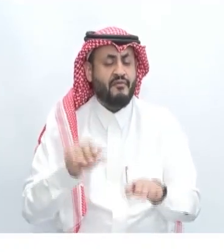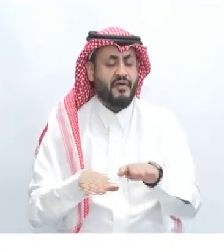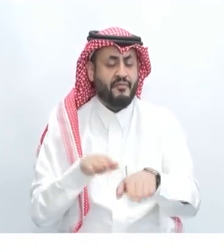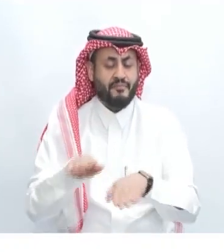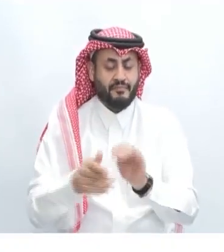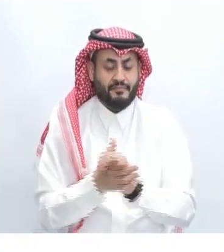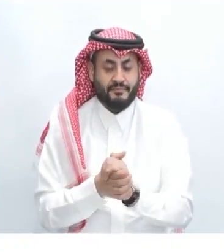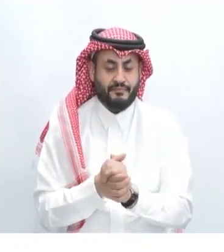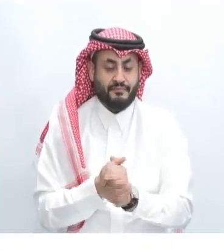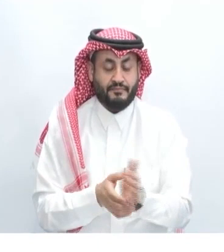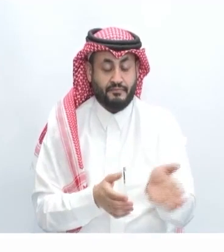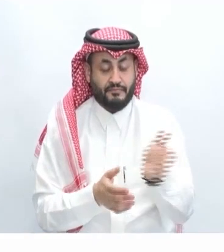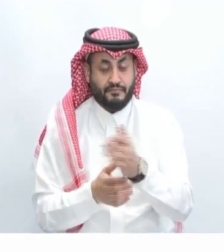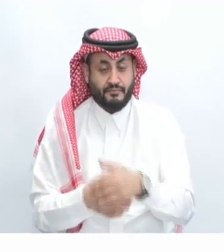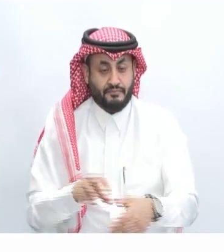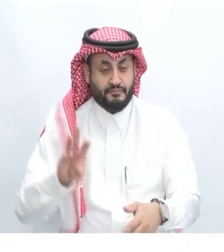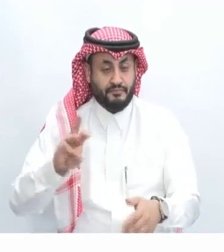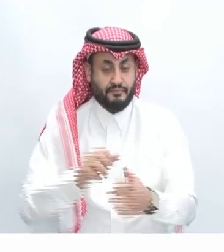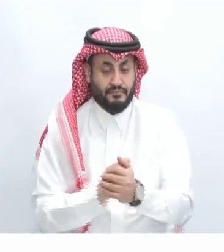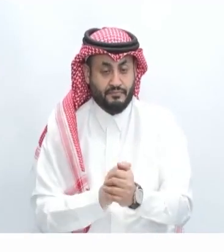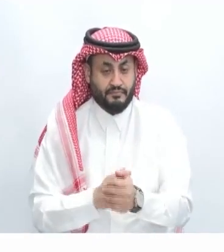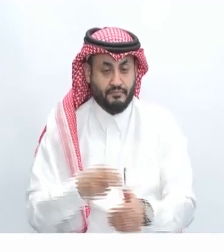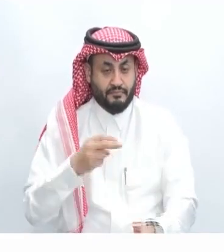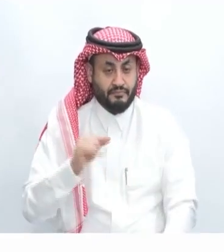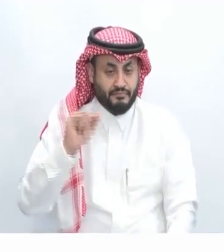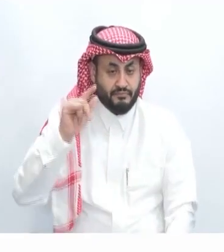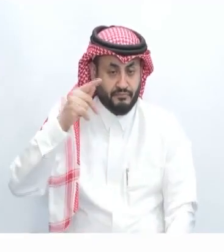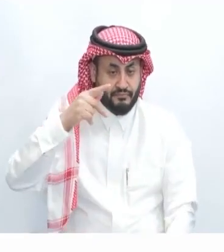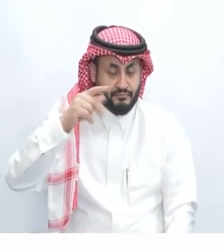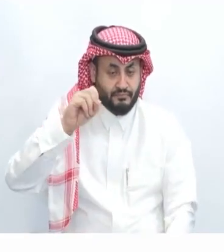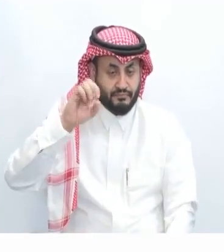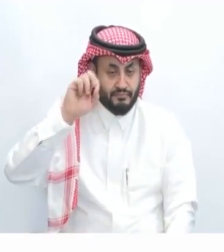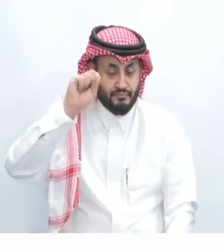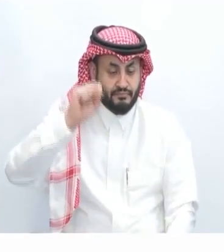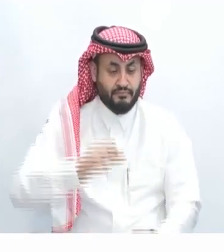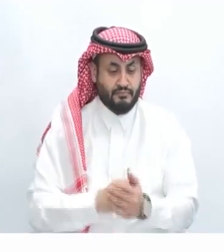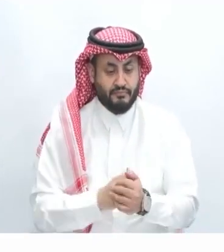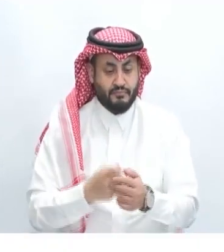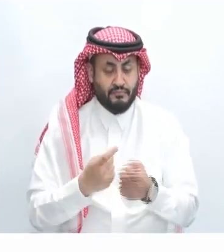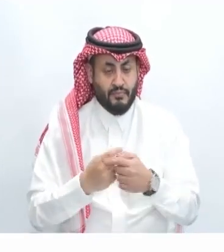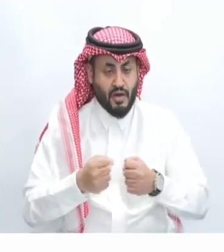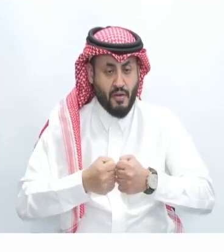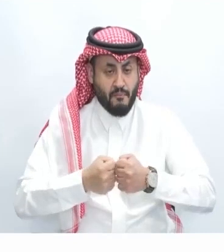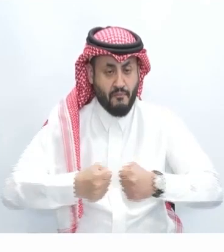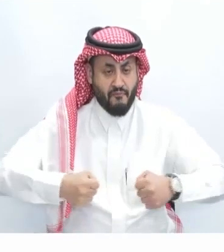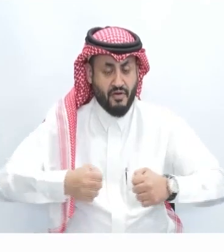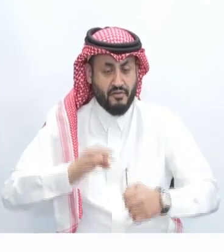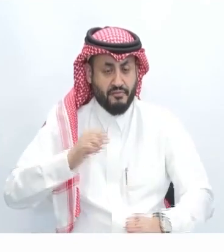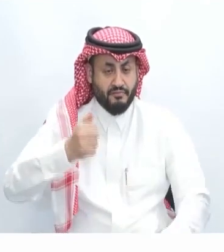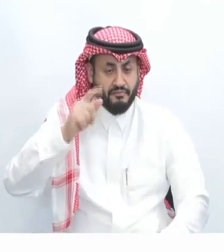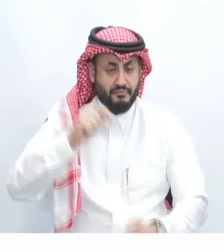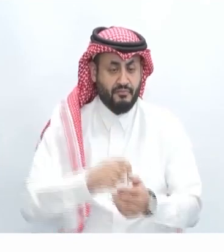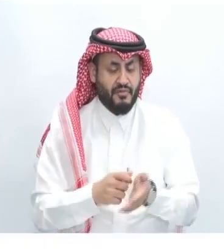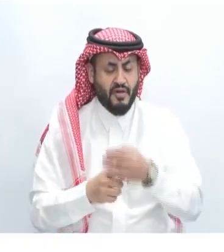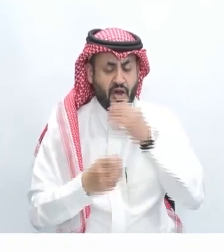legs. Number six, hippos. Hippos are fat and have